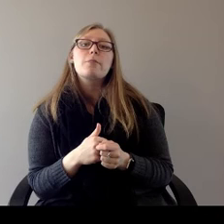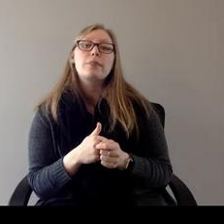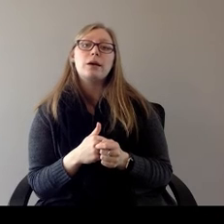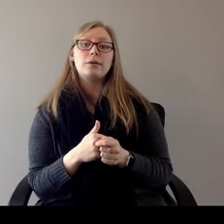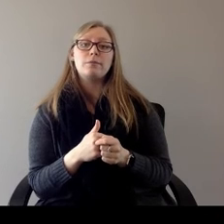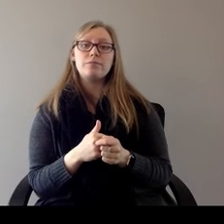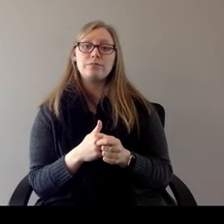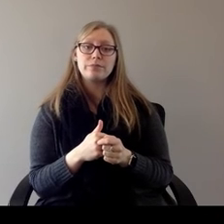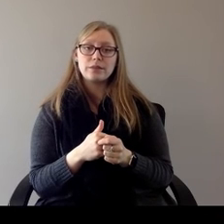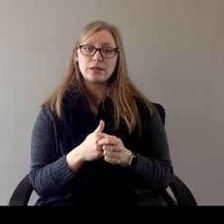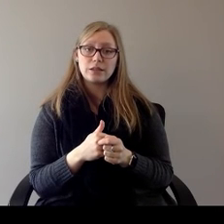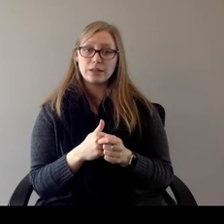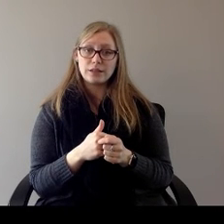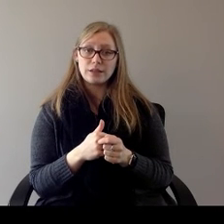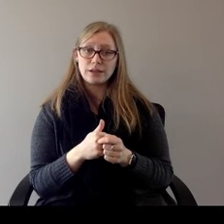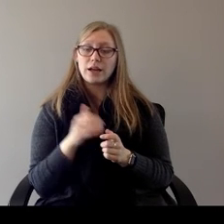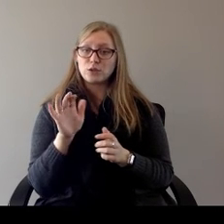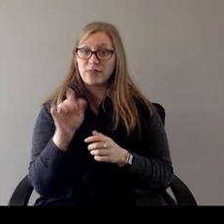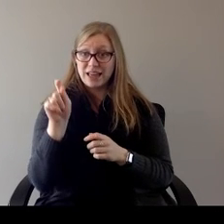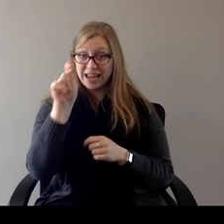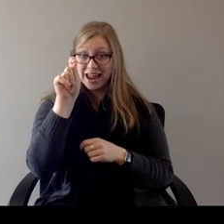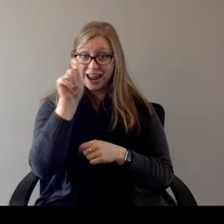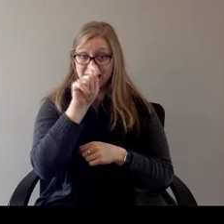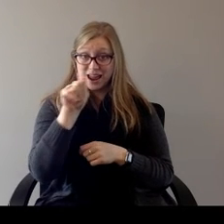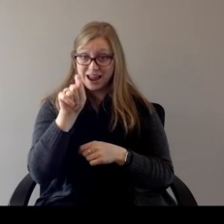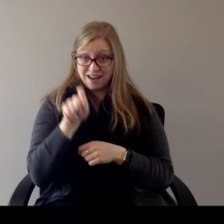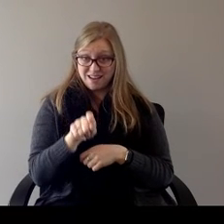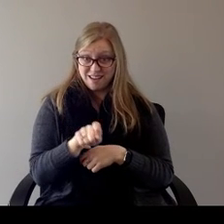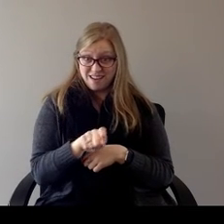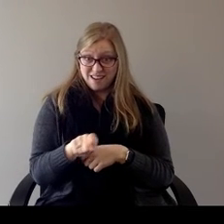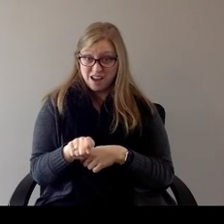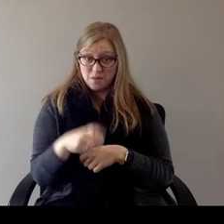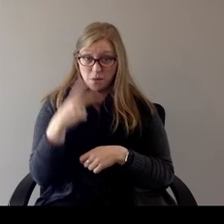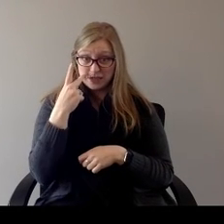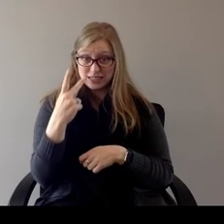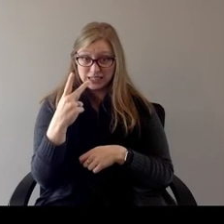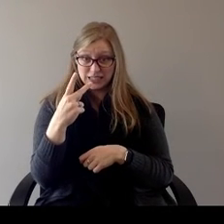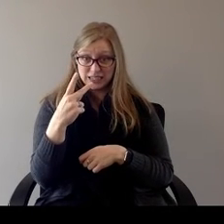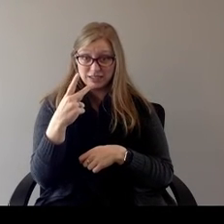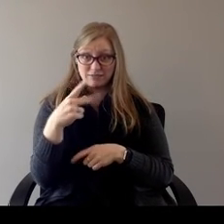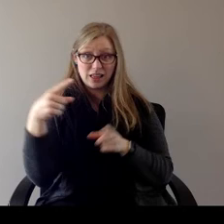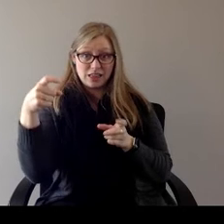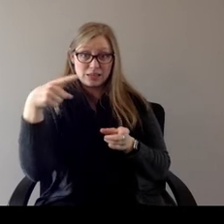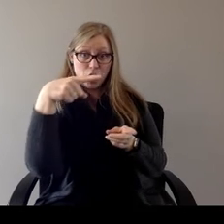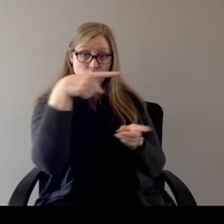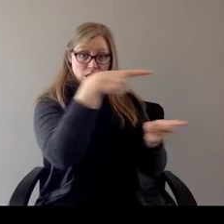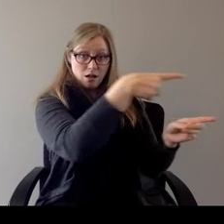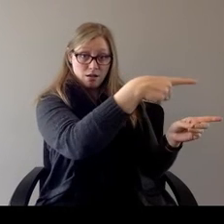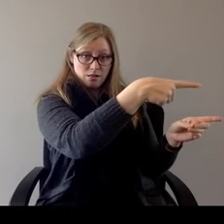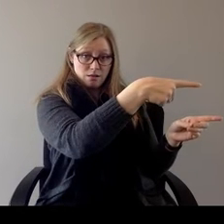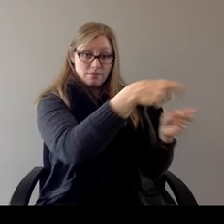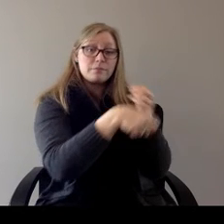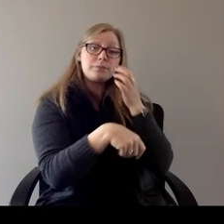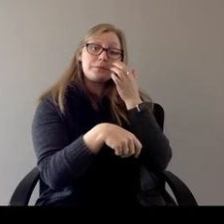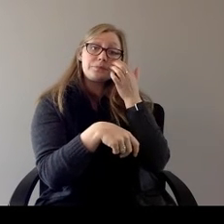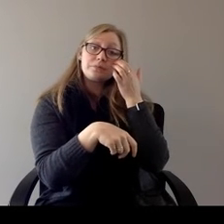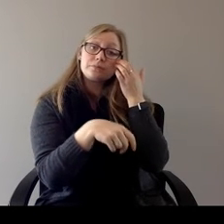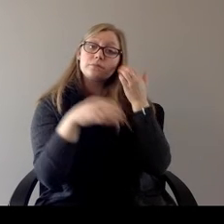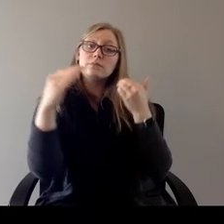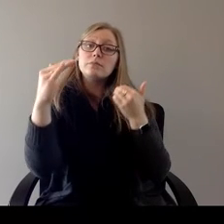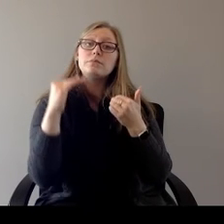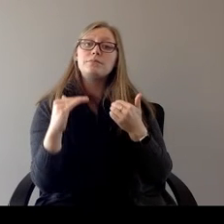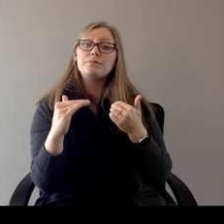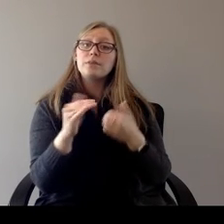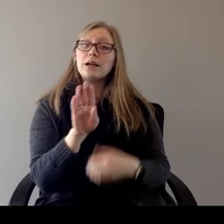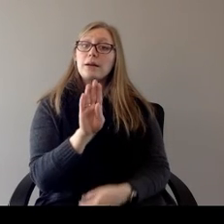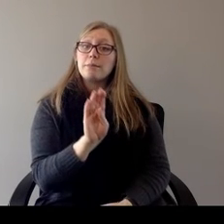in the picture by the little arrows on those two line segments. And they also say that BC